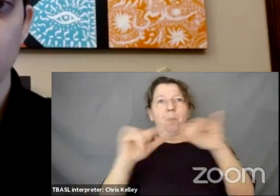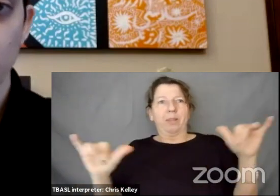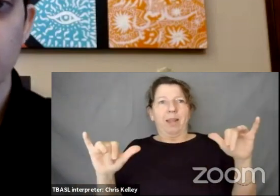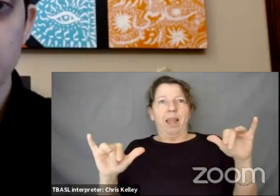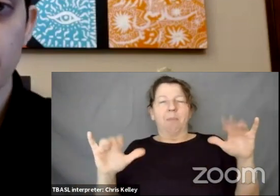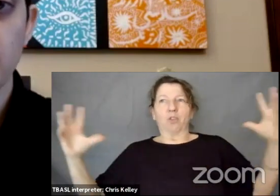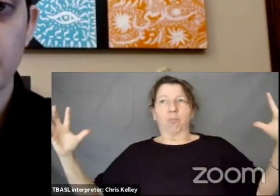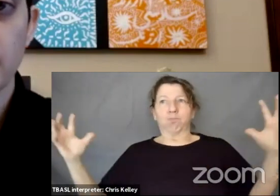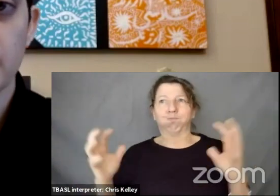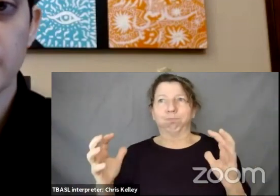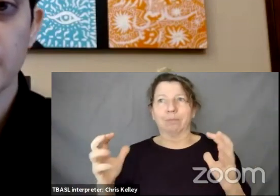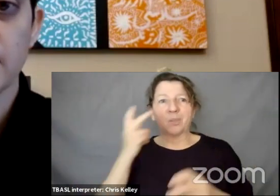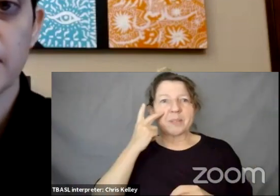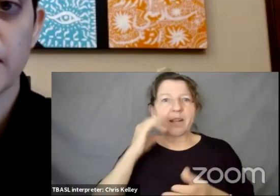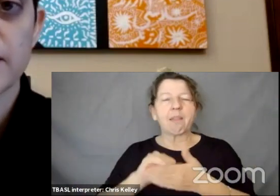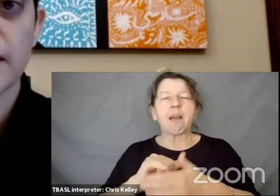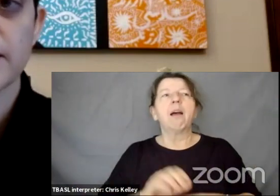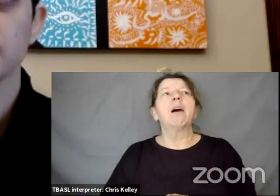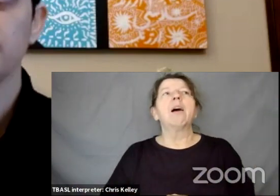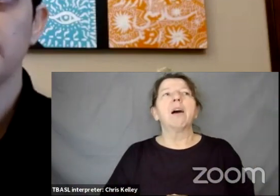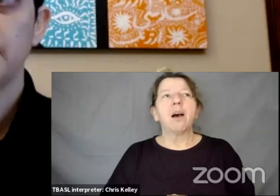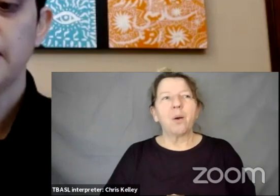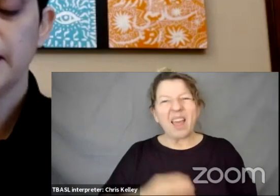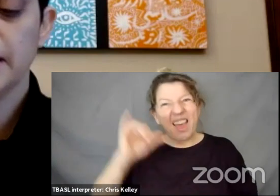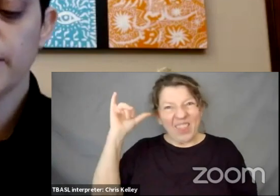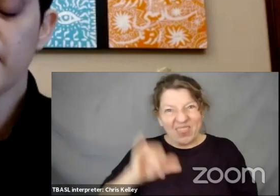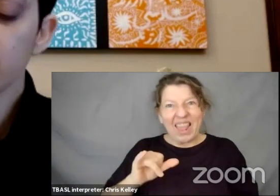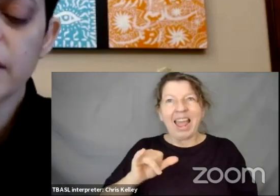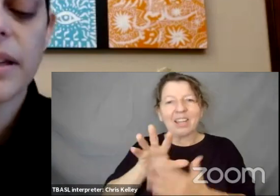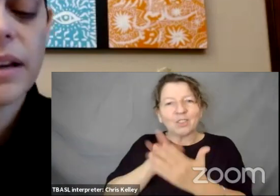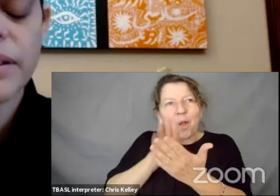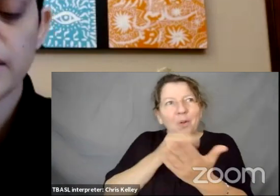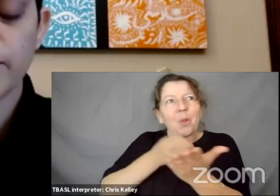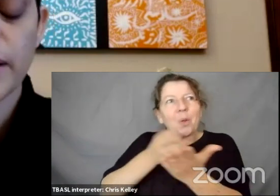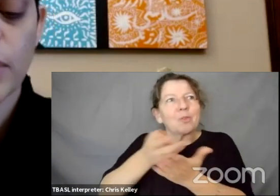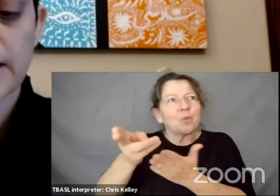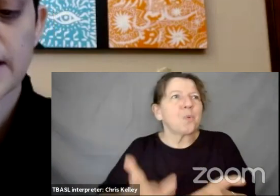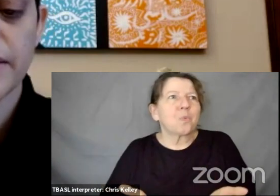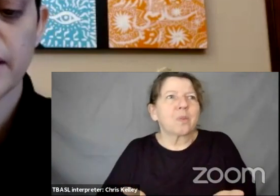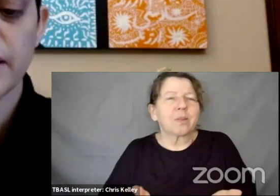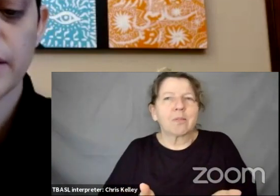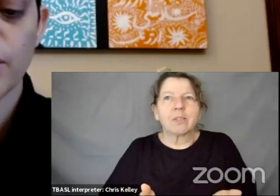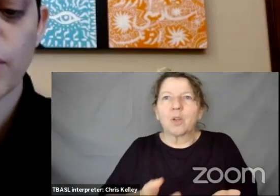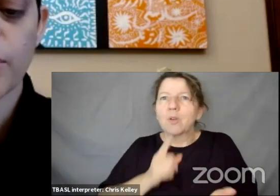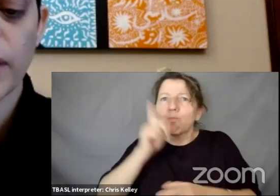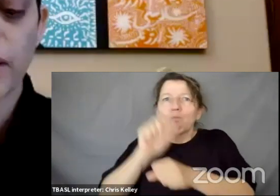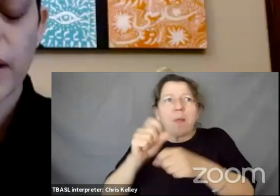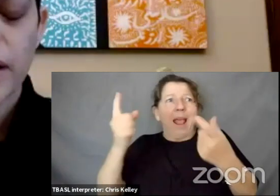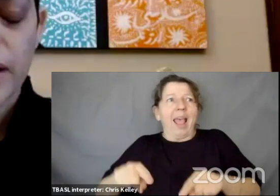at the truth of something in the sense of, and I really mean what I said that, you